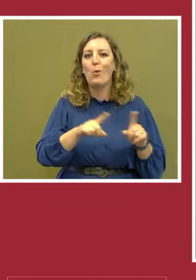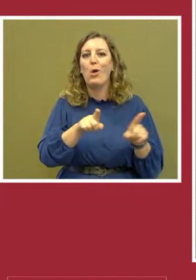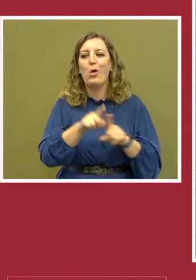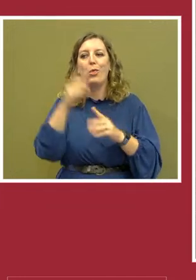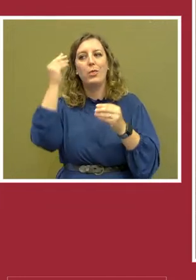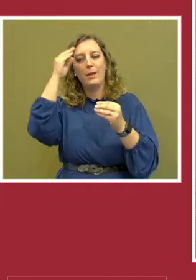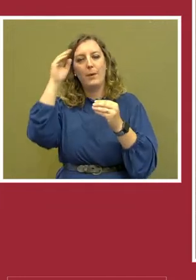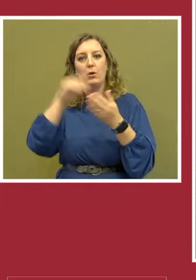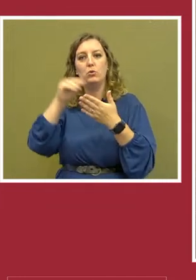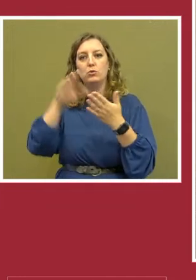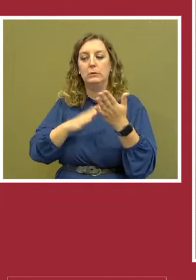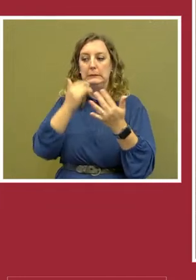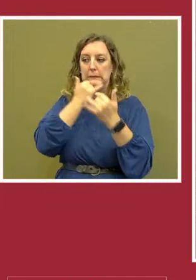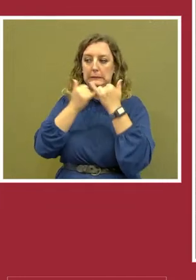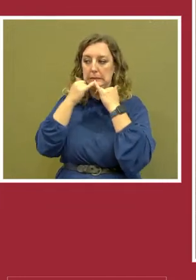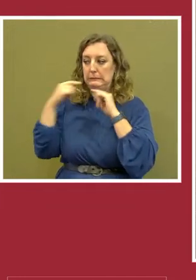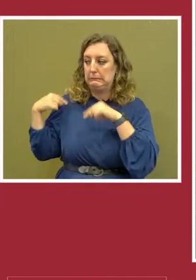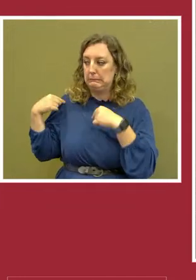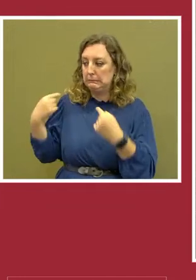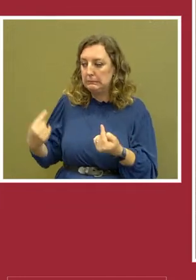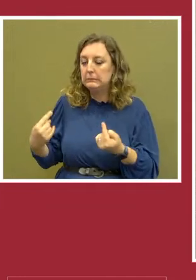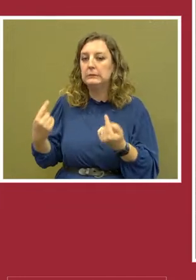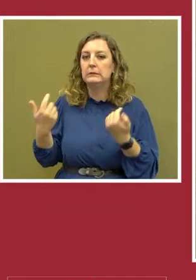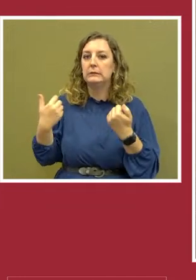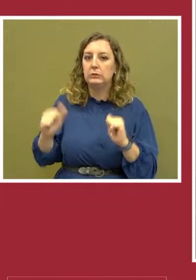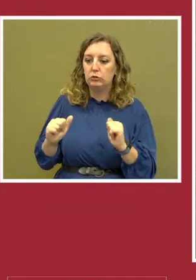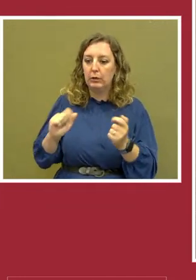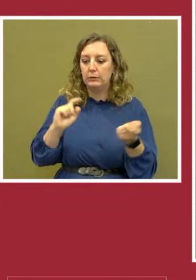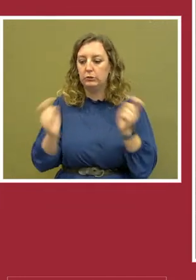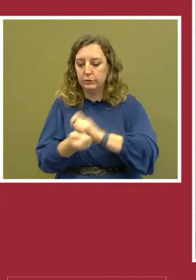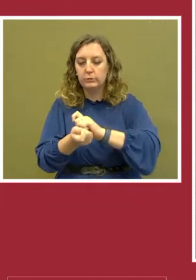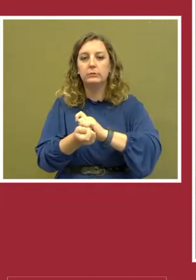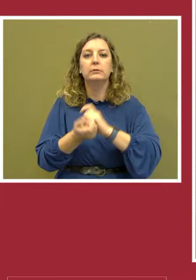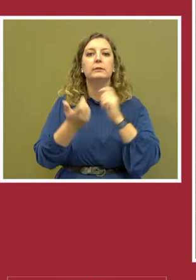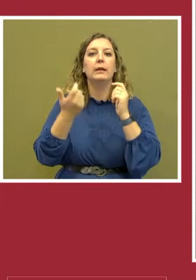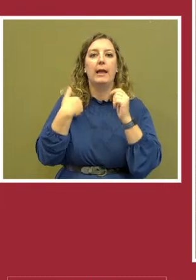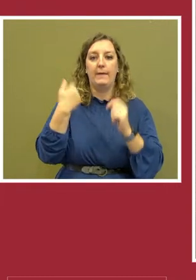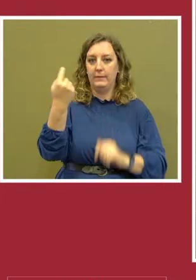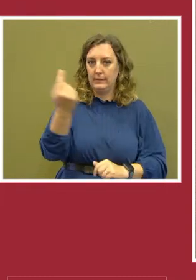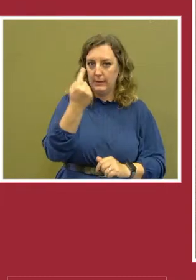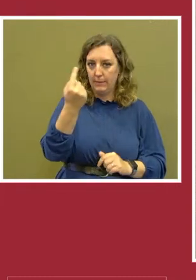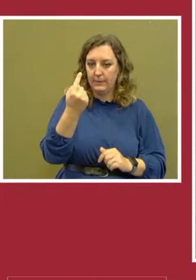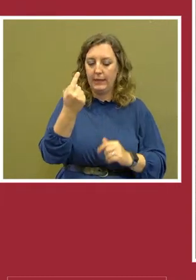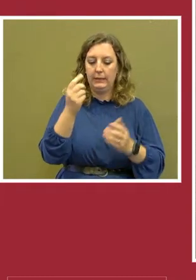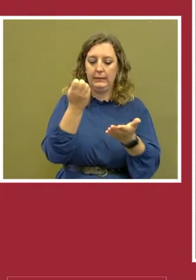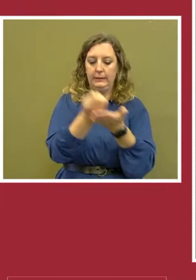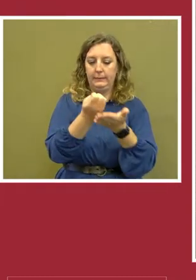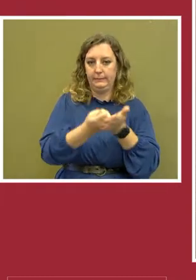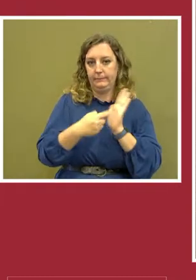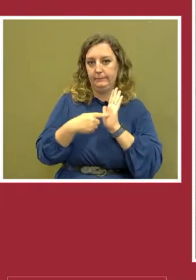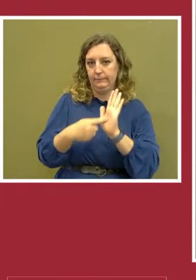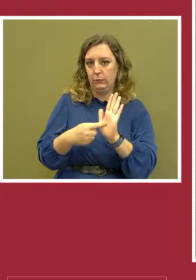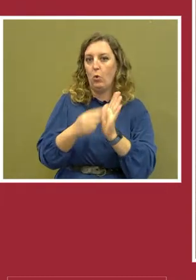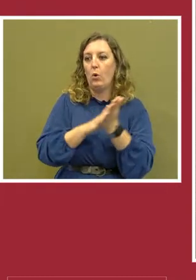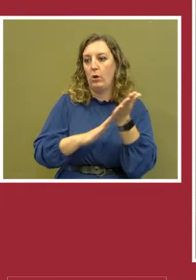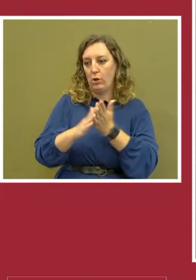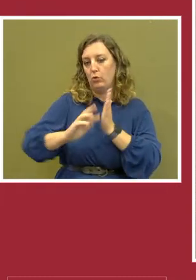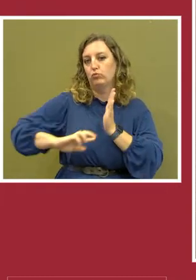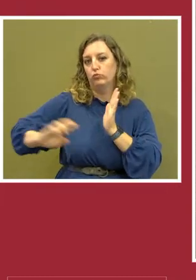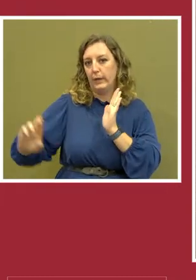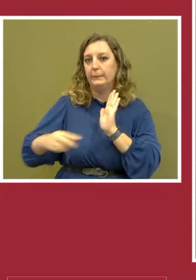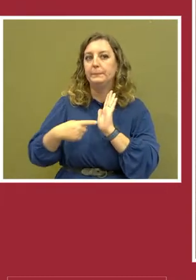mean for a student who has made mistakes in their academics and they're trying to turn things around and they have something empirical to show a college, that they are